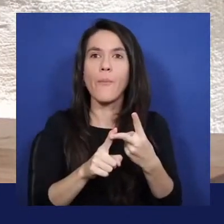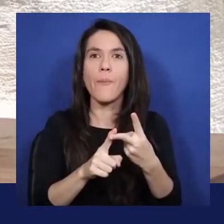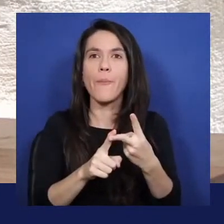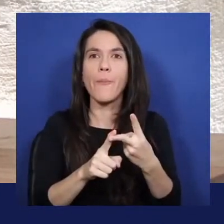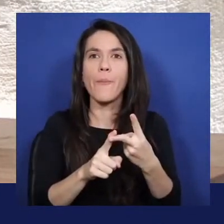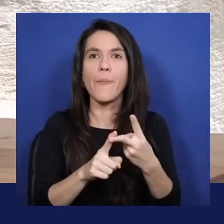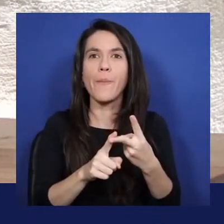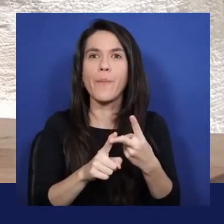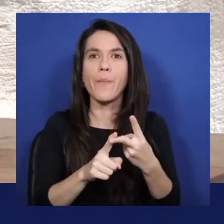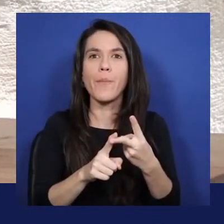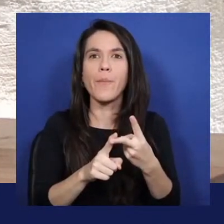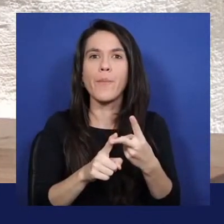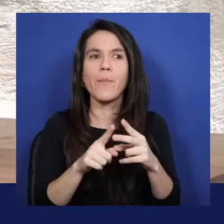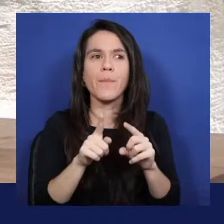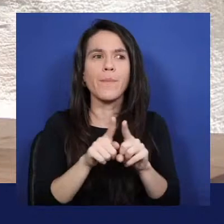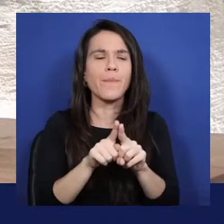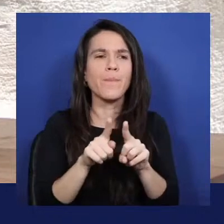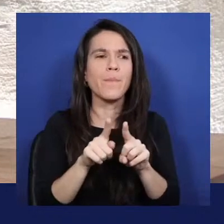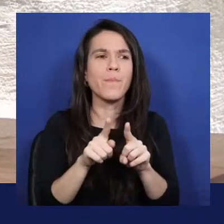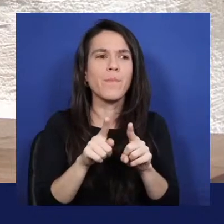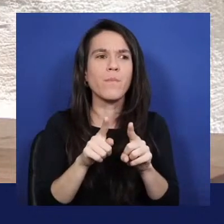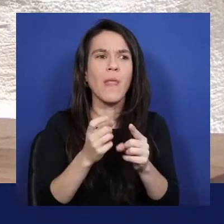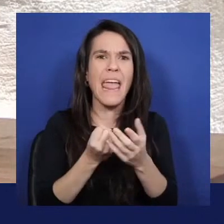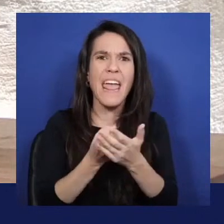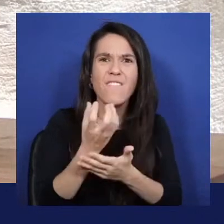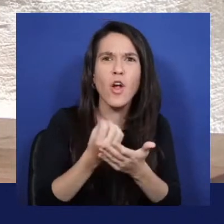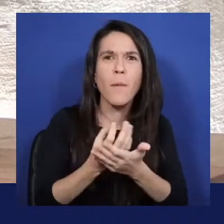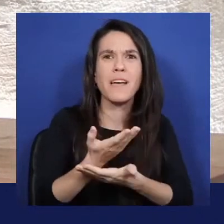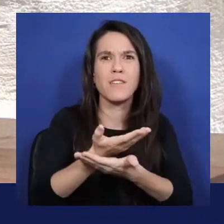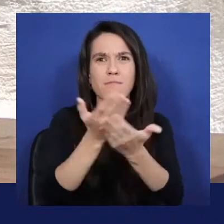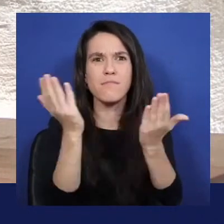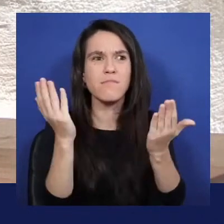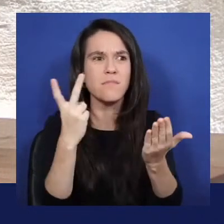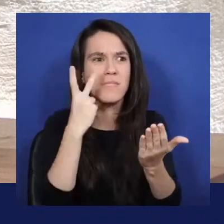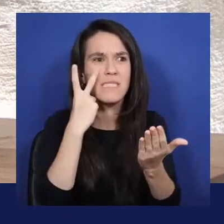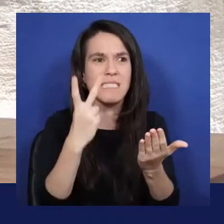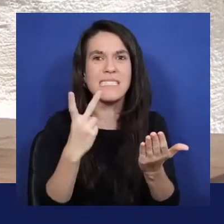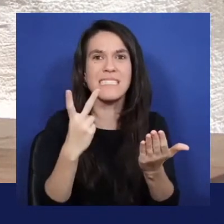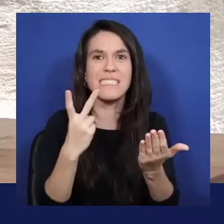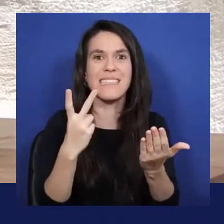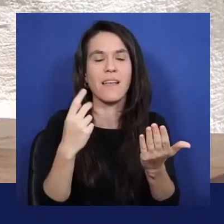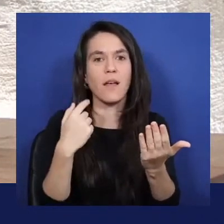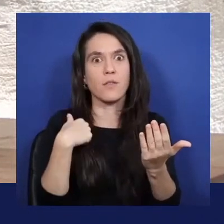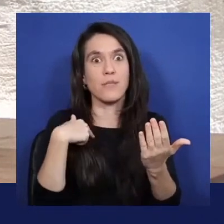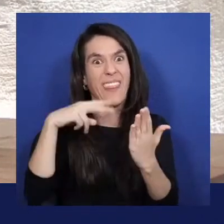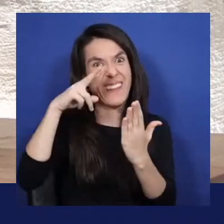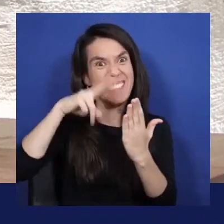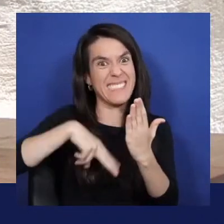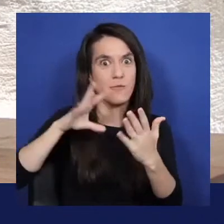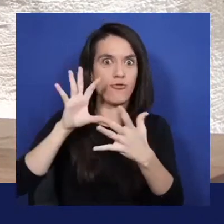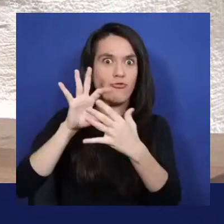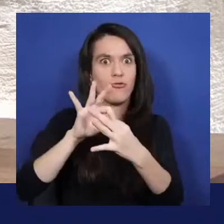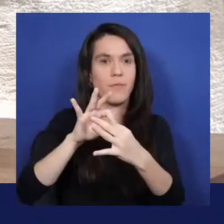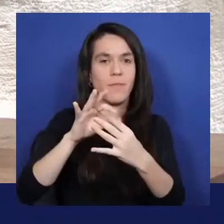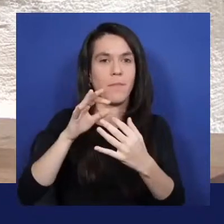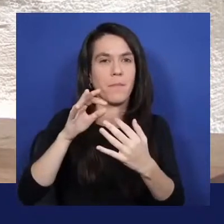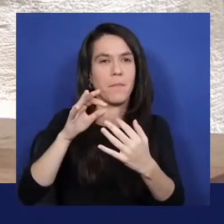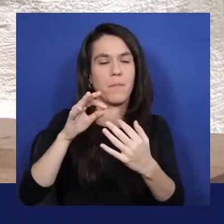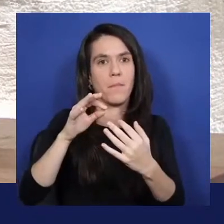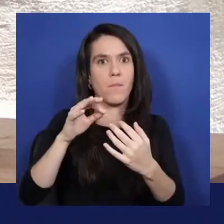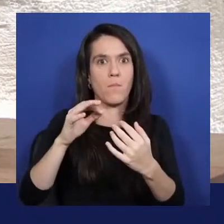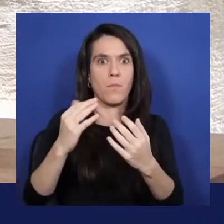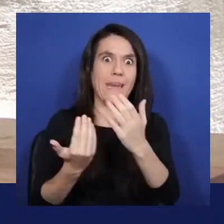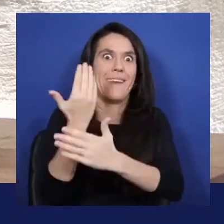lifting for you. And then you are getting really great models with less effort.